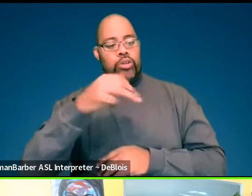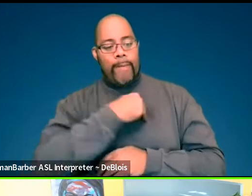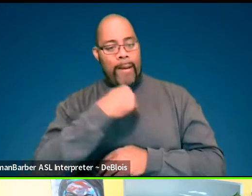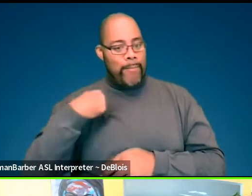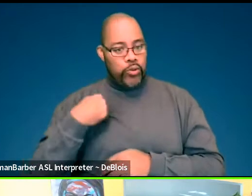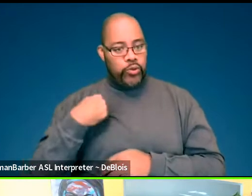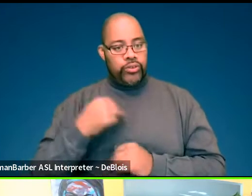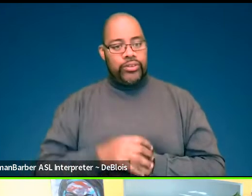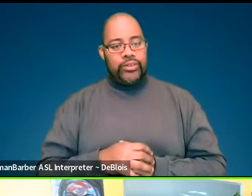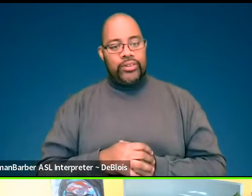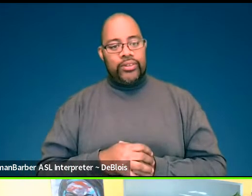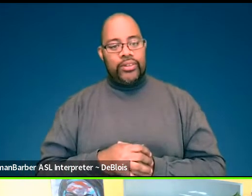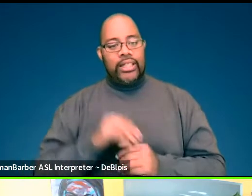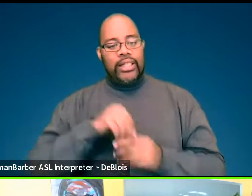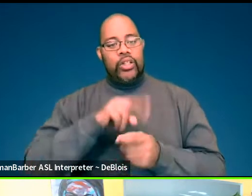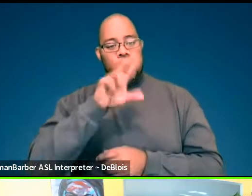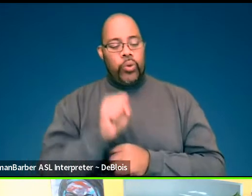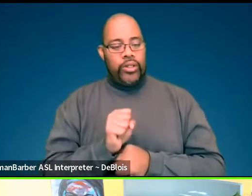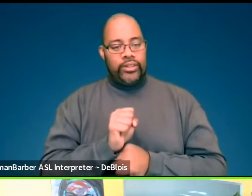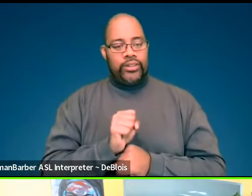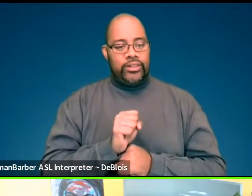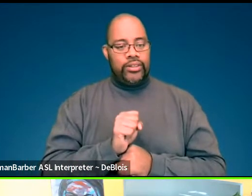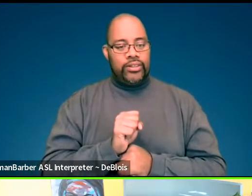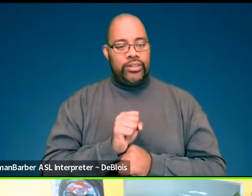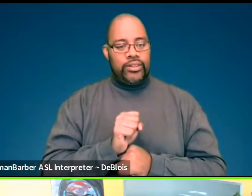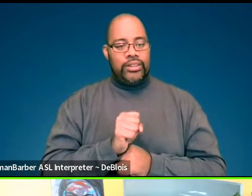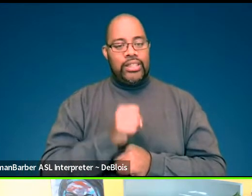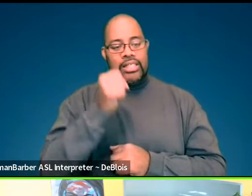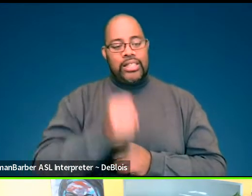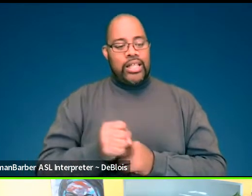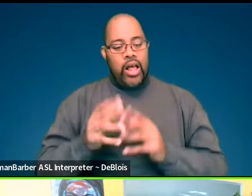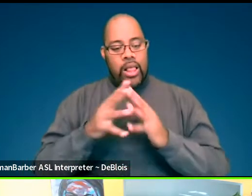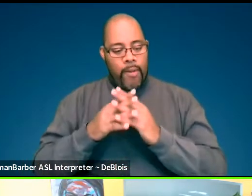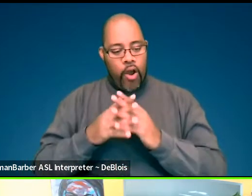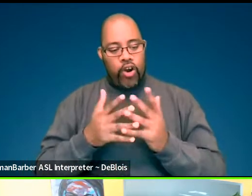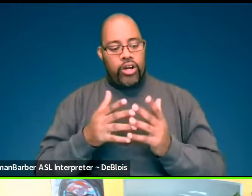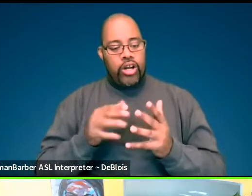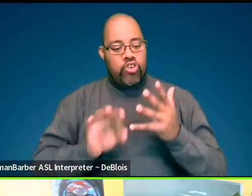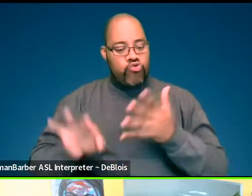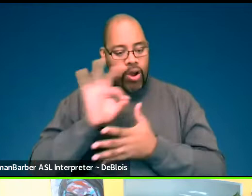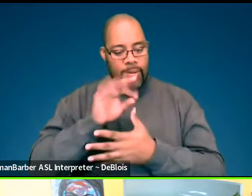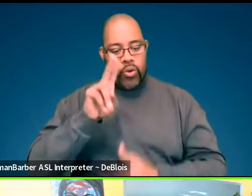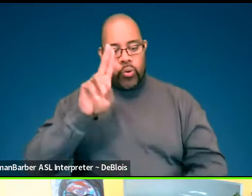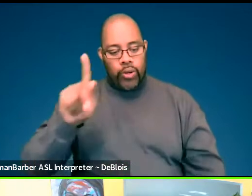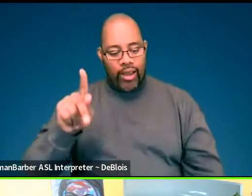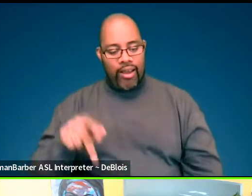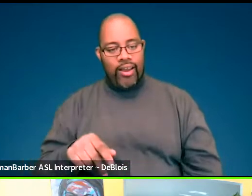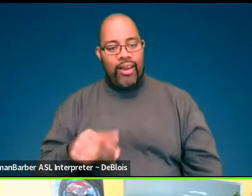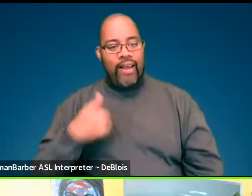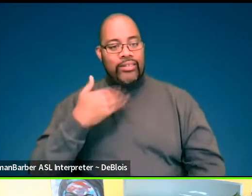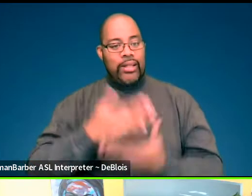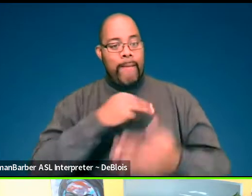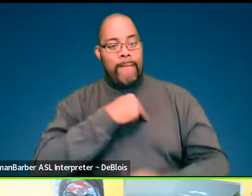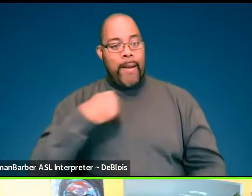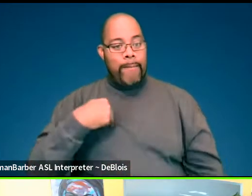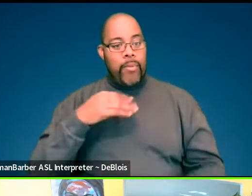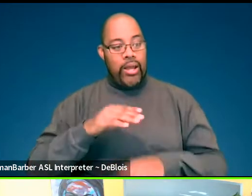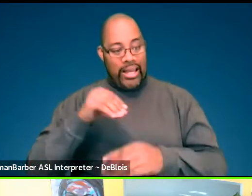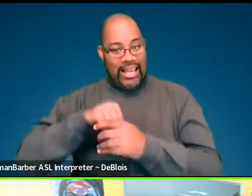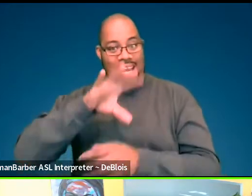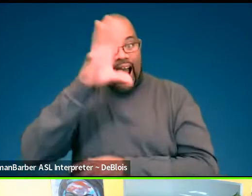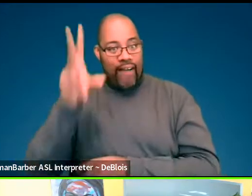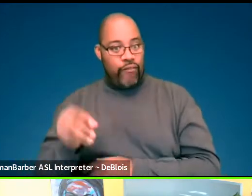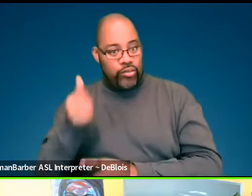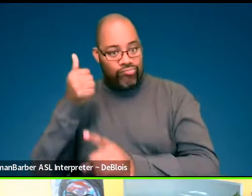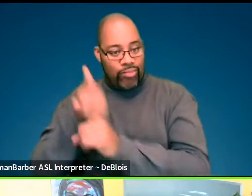members in the United States, South America, the Caribbean, the UK. We even have some members on the continent of Africa